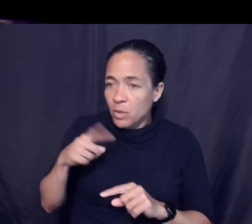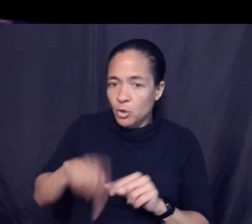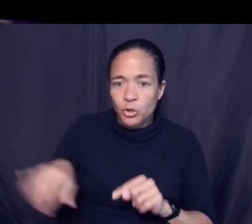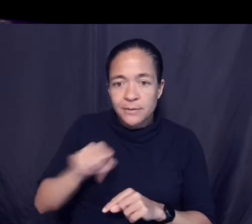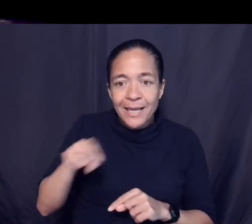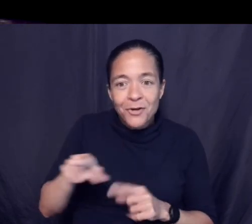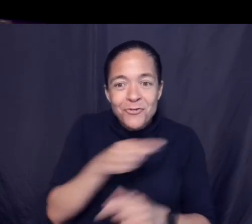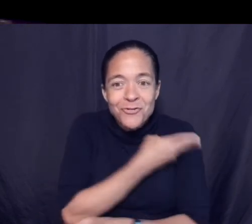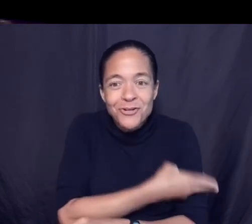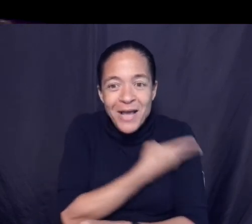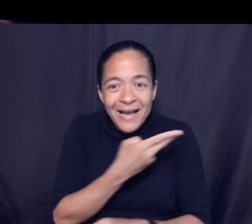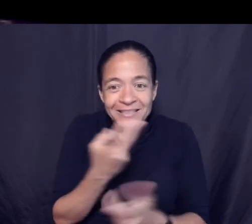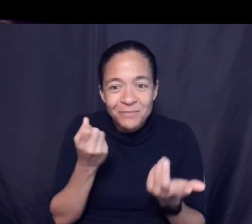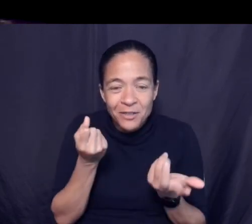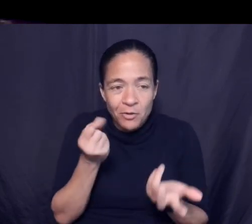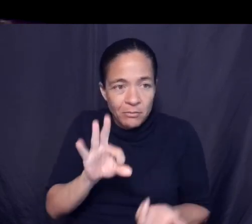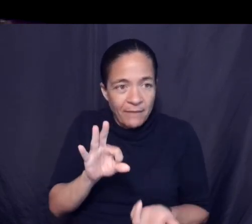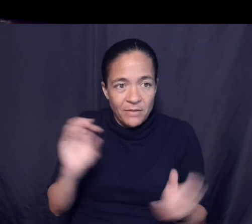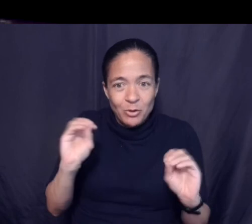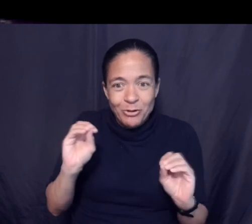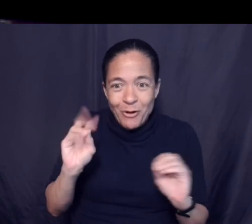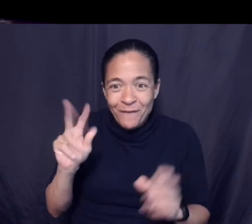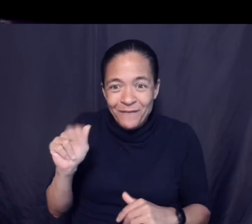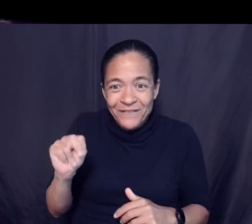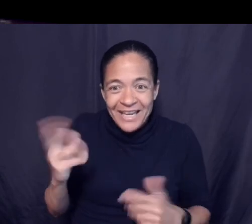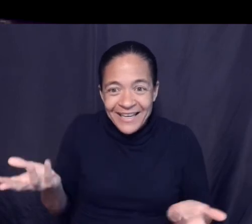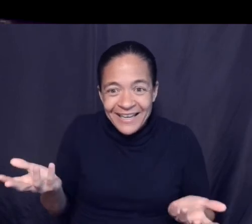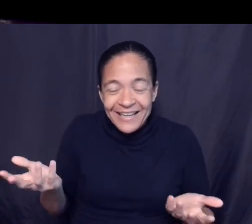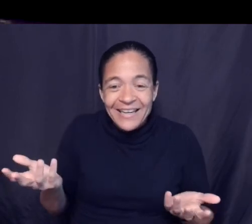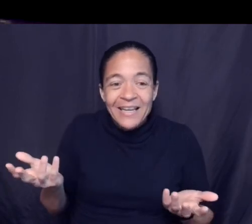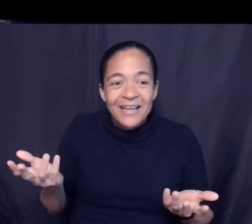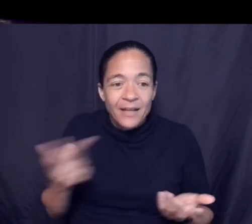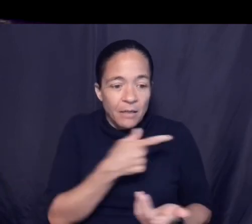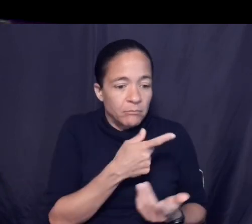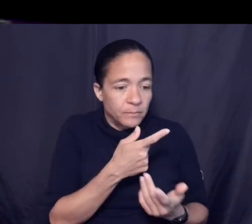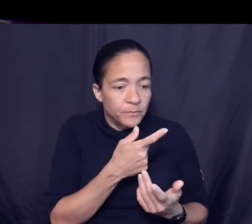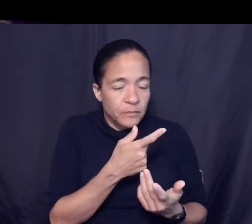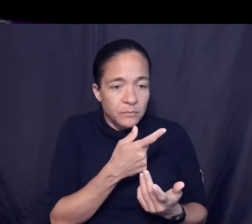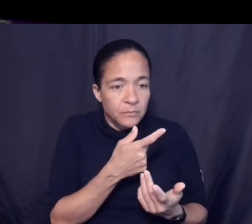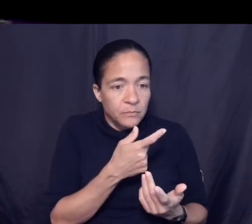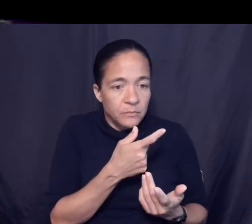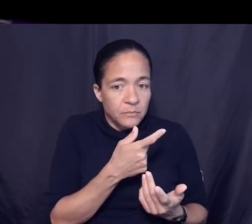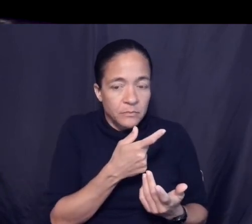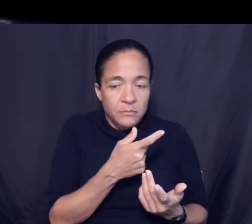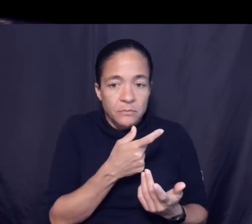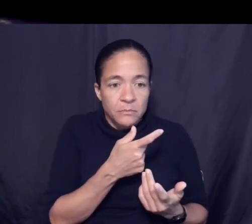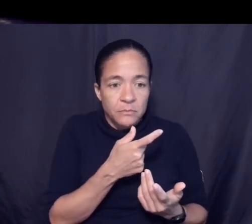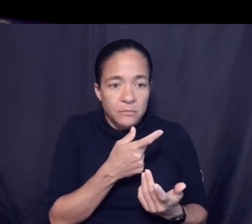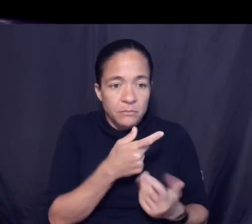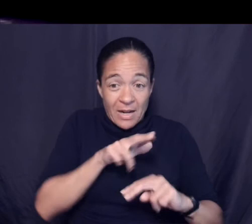a handicap van. That we had no way to get her in and out of the